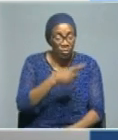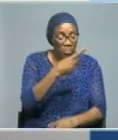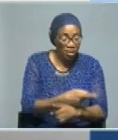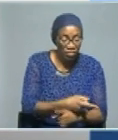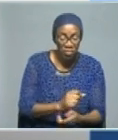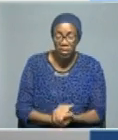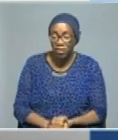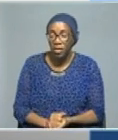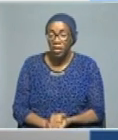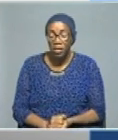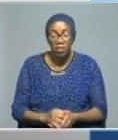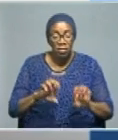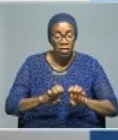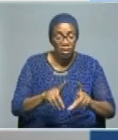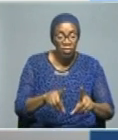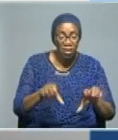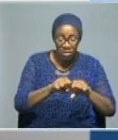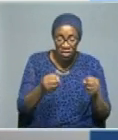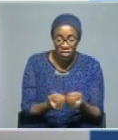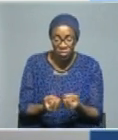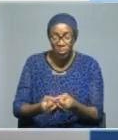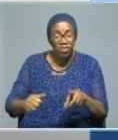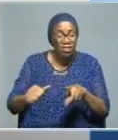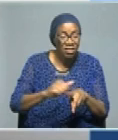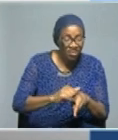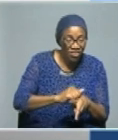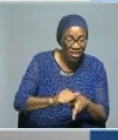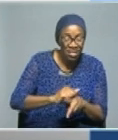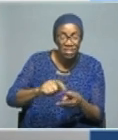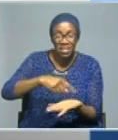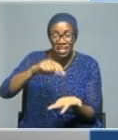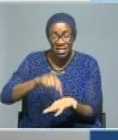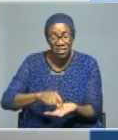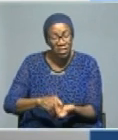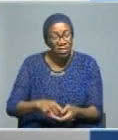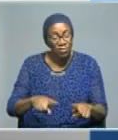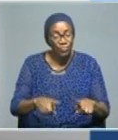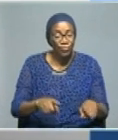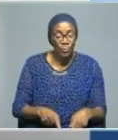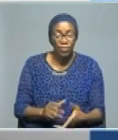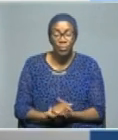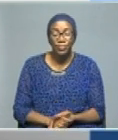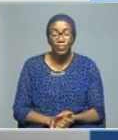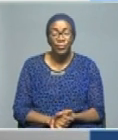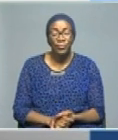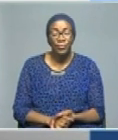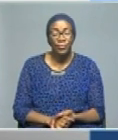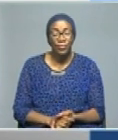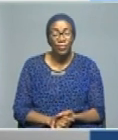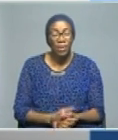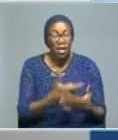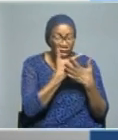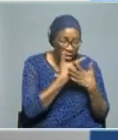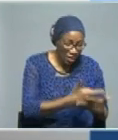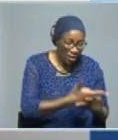stakeholders, to collaborate and definitely to improve the standards of the country. That is absolutely fantastic to hear. Mr. Shoolongo, thank you so much once